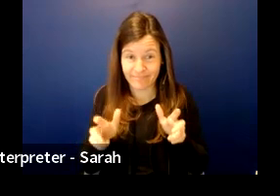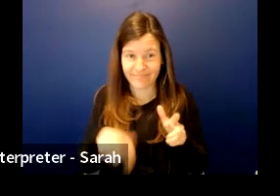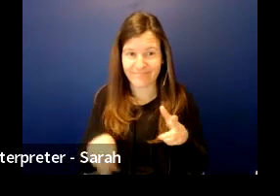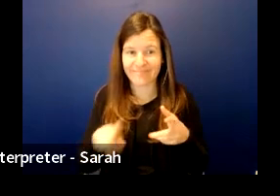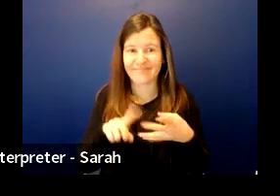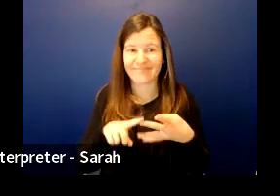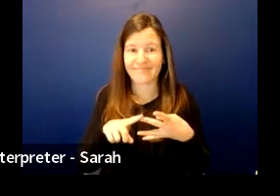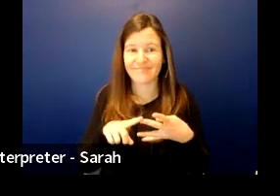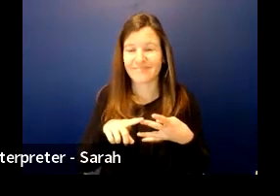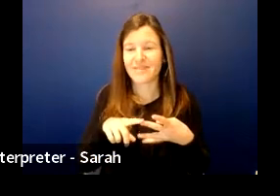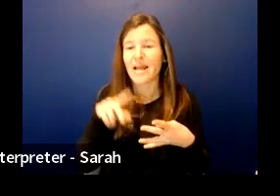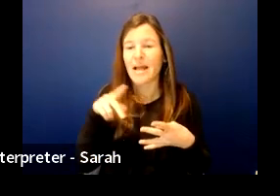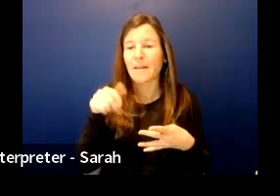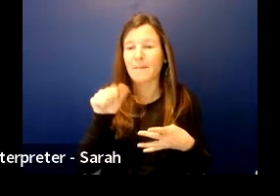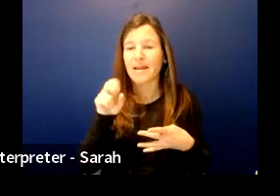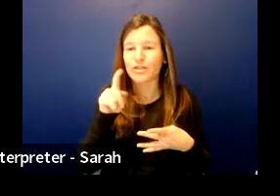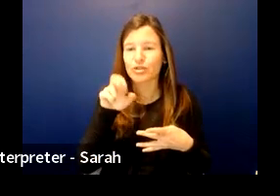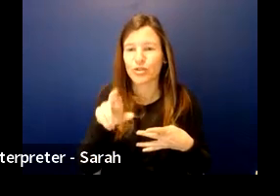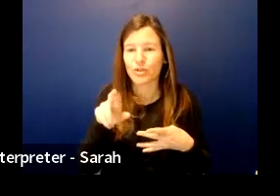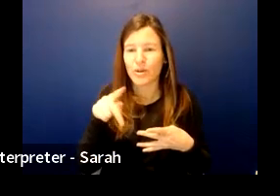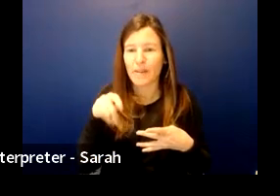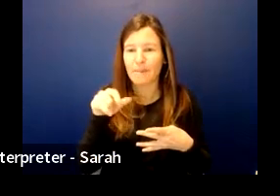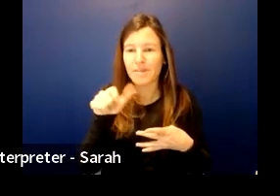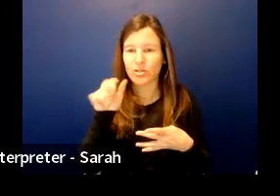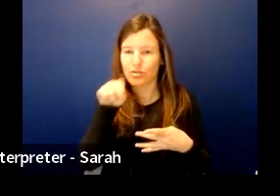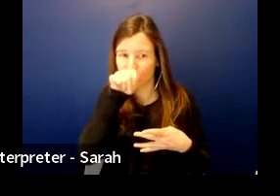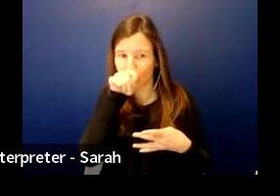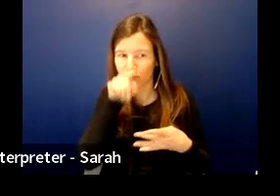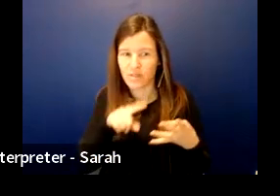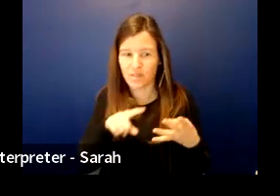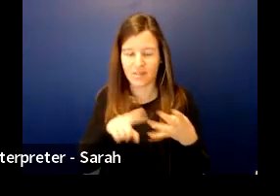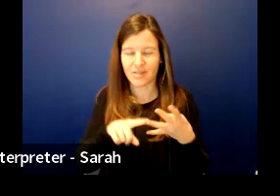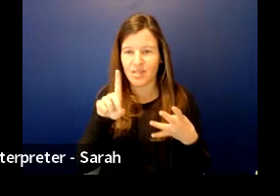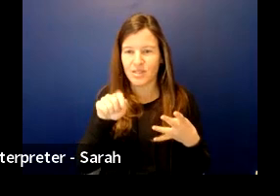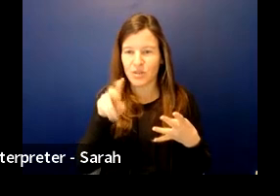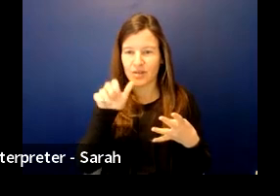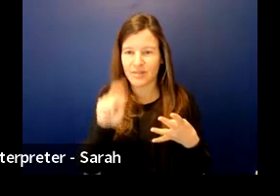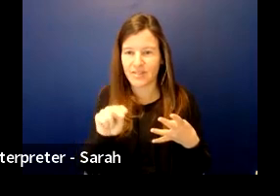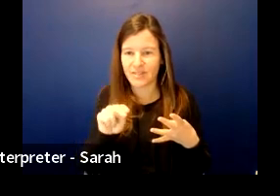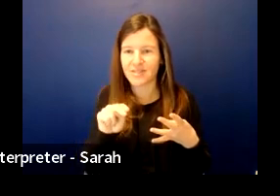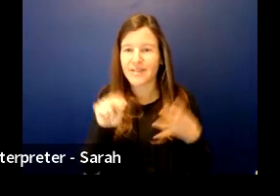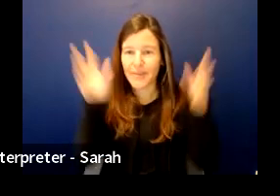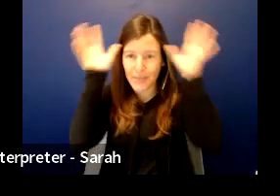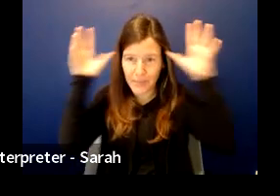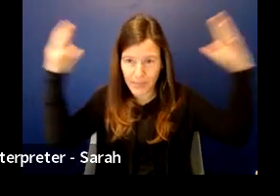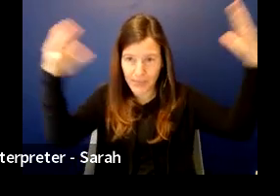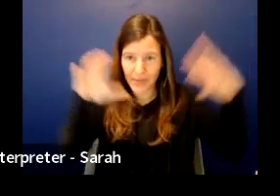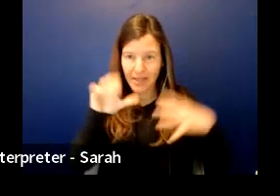pigeon? Dawson's caribou? Or the dodo bird?